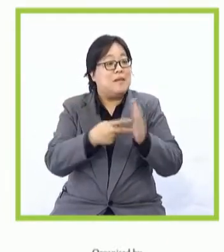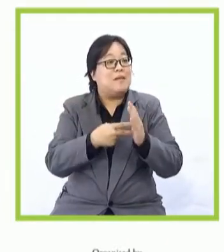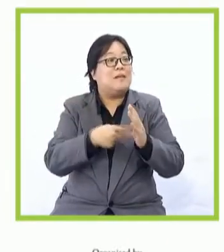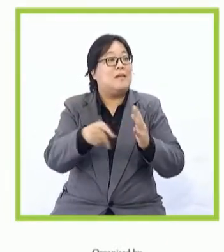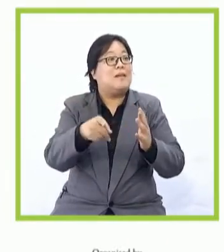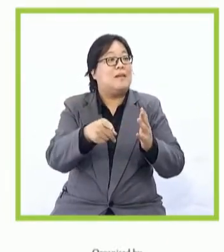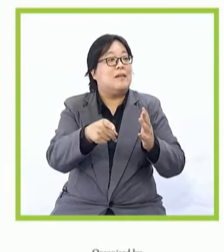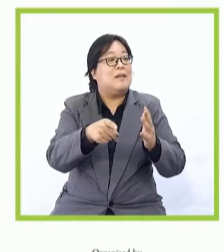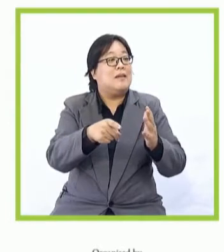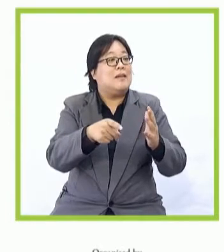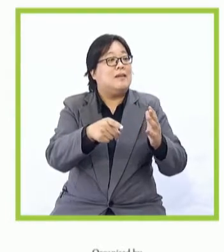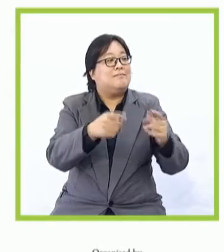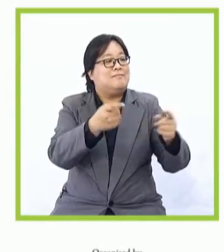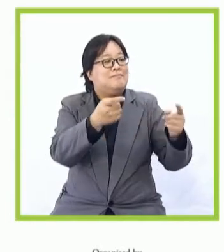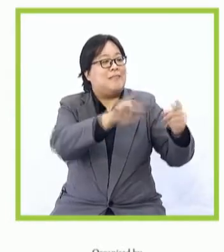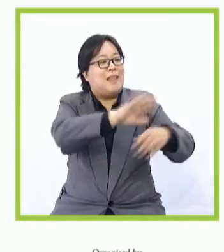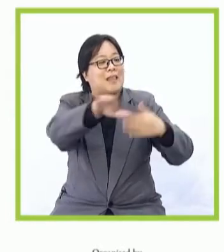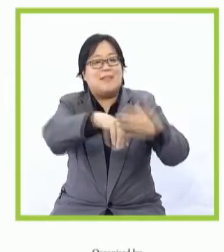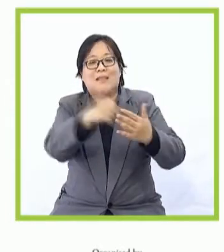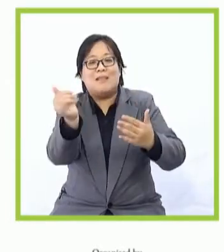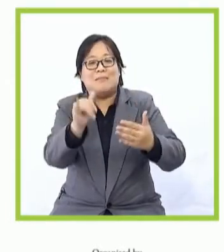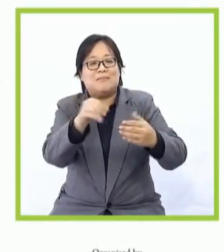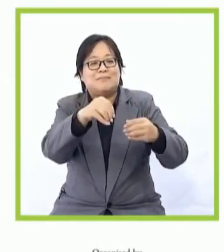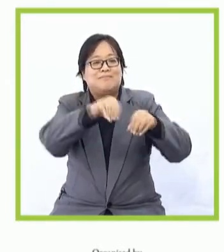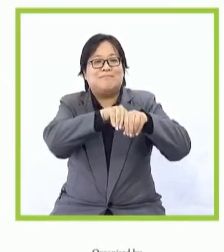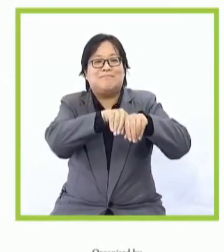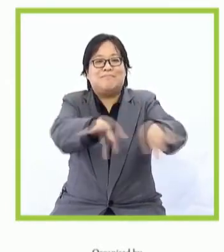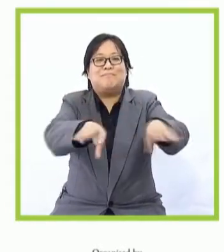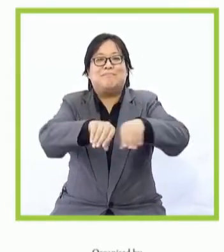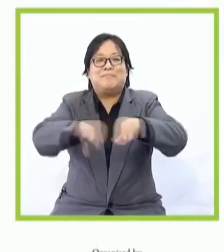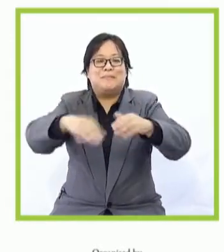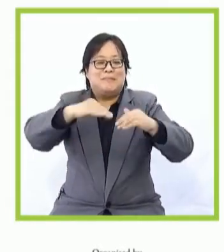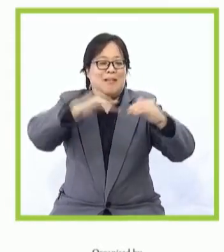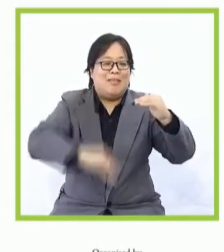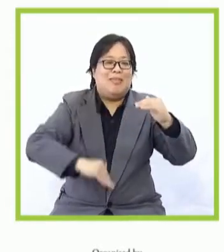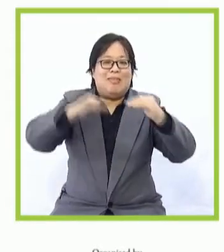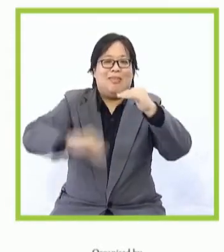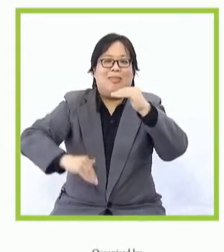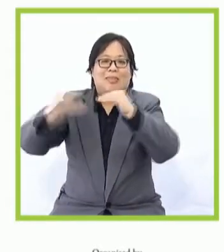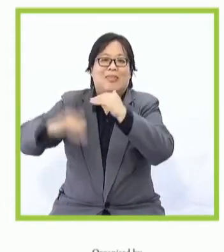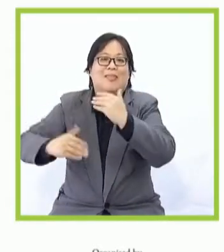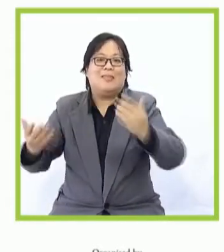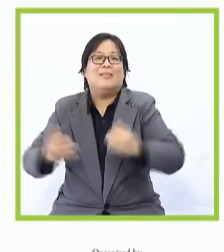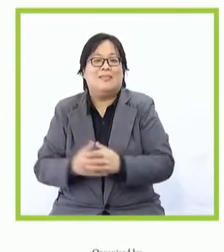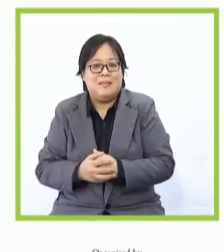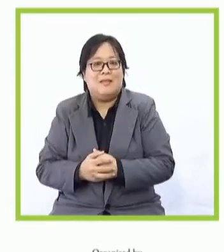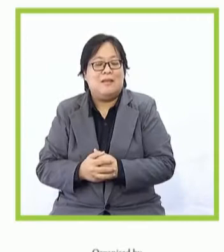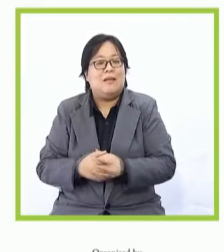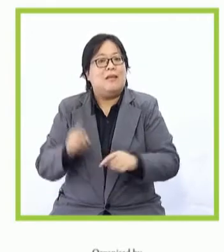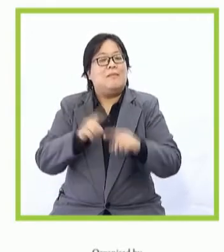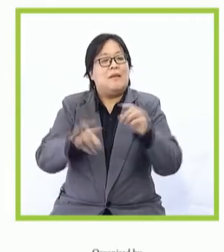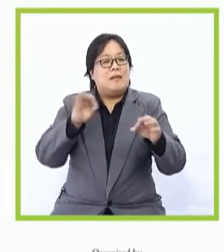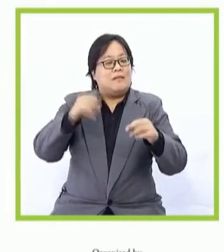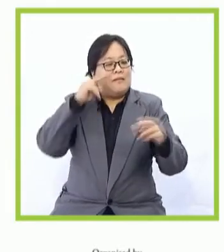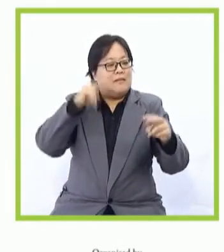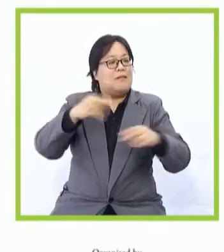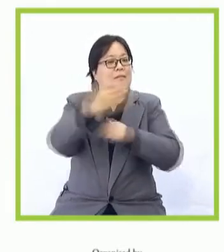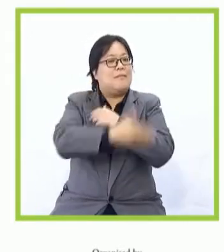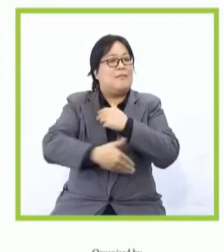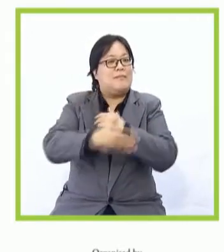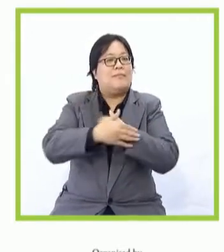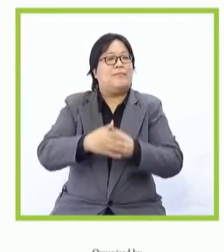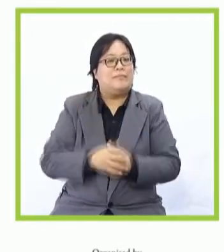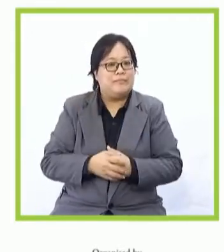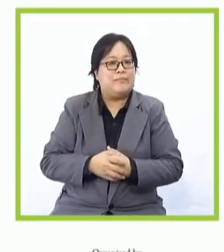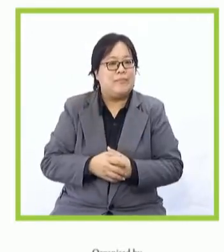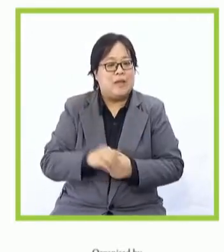pregnancy gets. You can plot on a graph how unequal is a country on one axis, and on the other axis, you